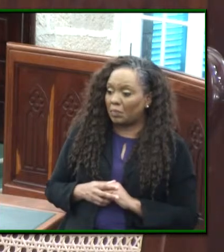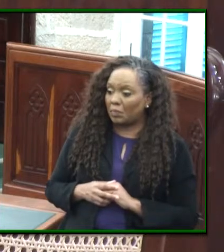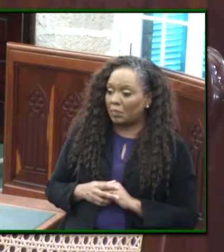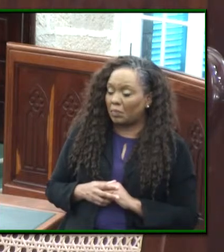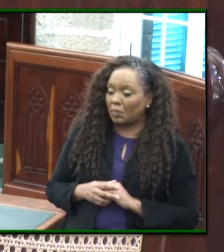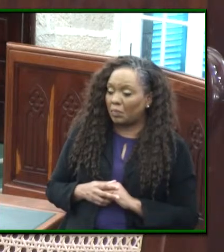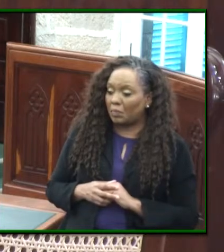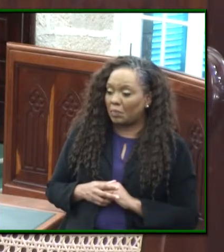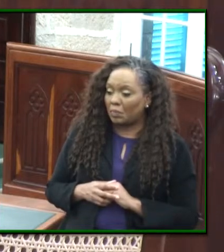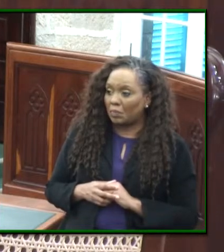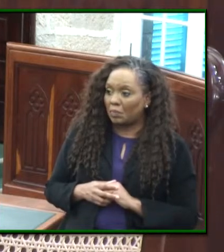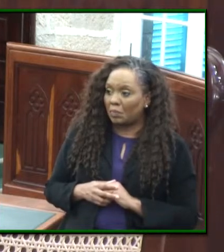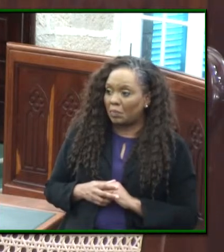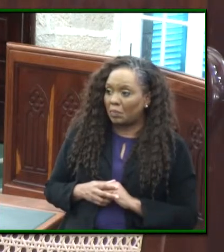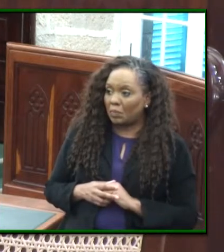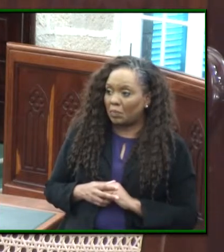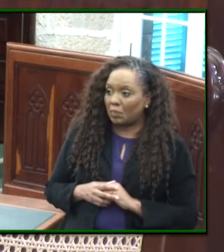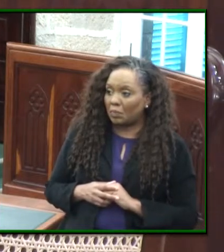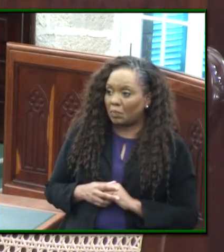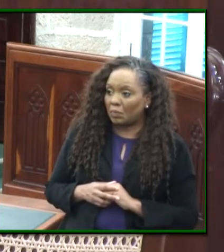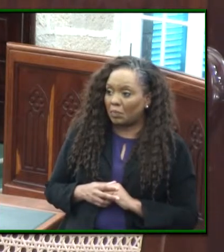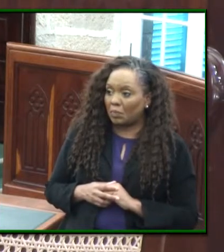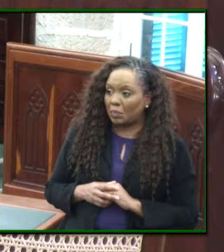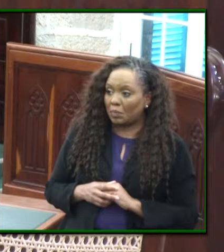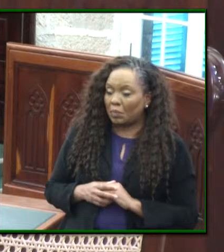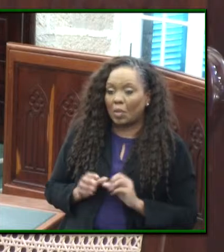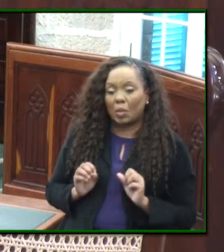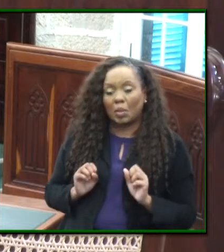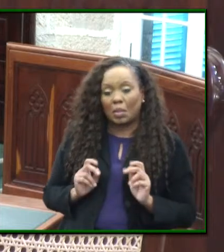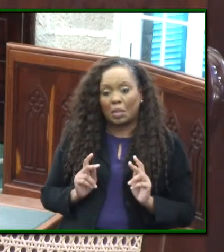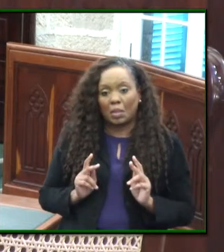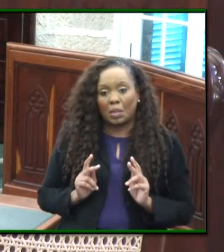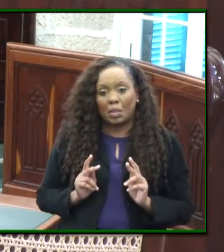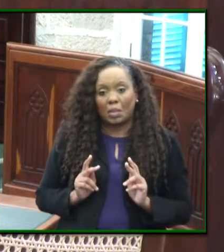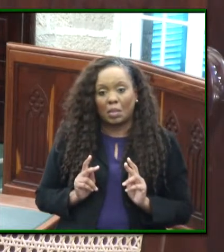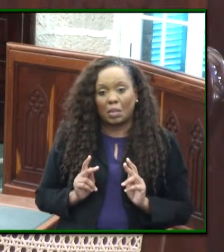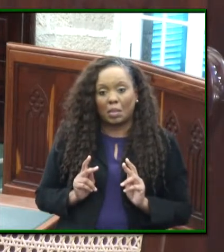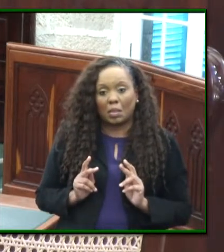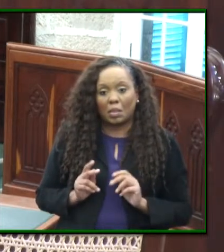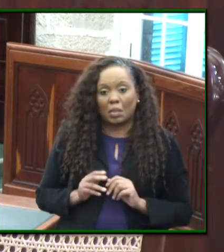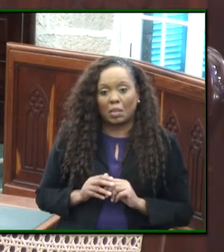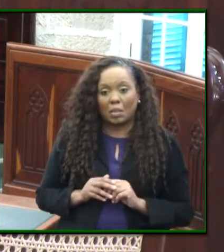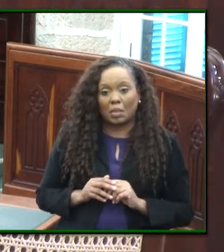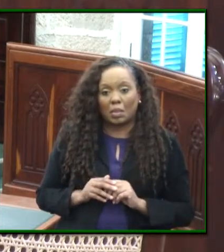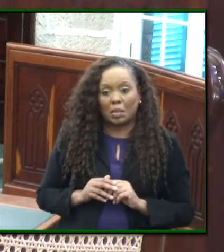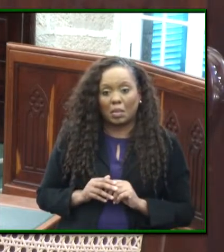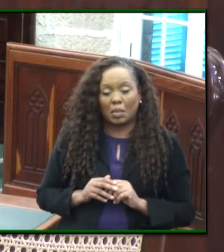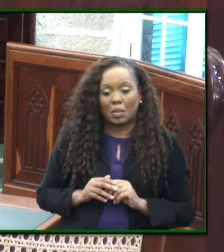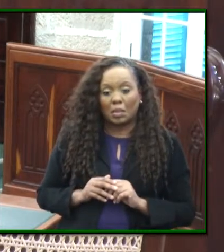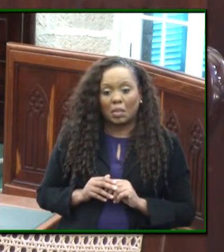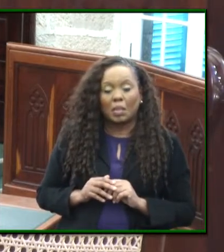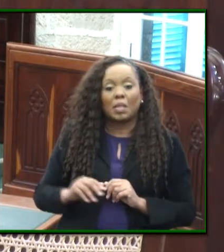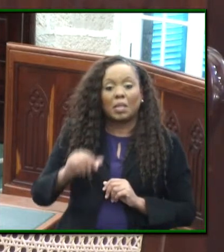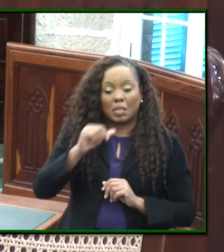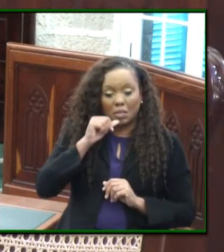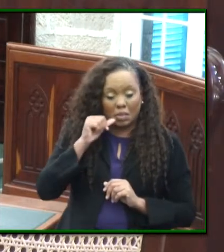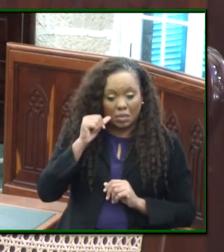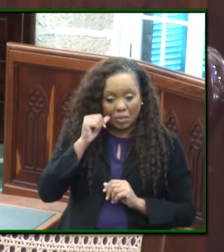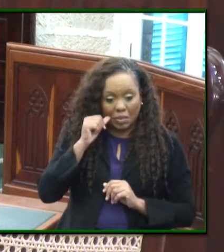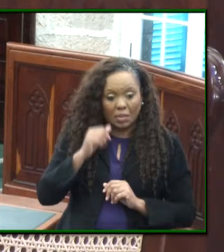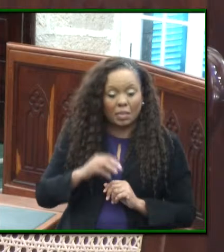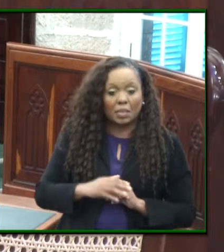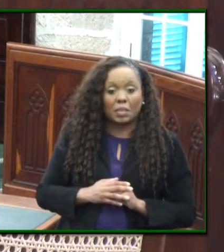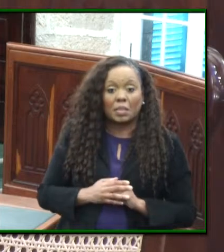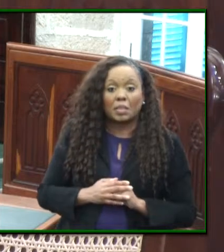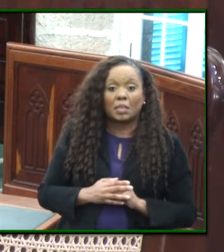Now, I am saying to you that it was said yesterday